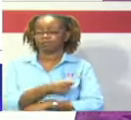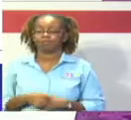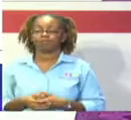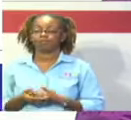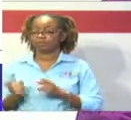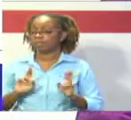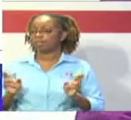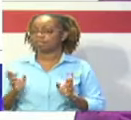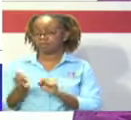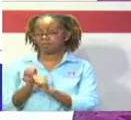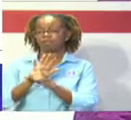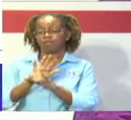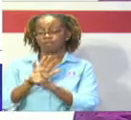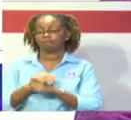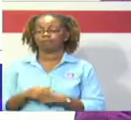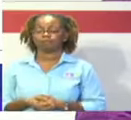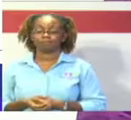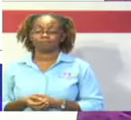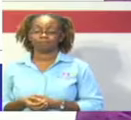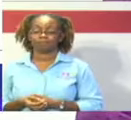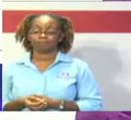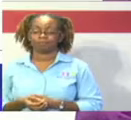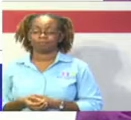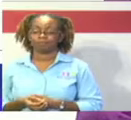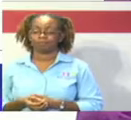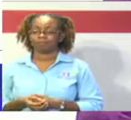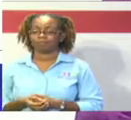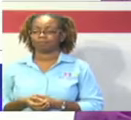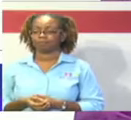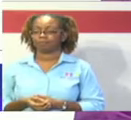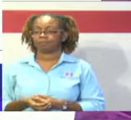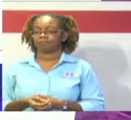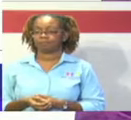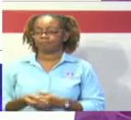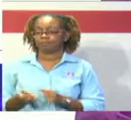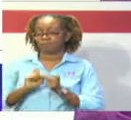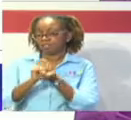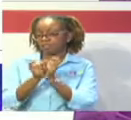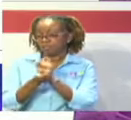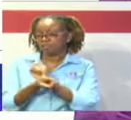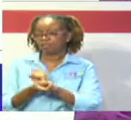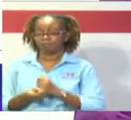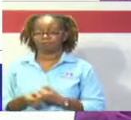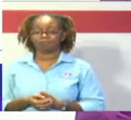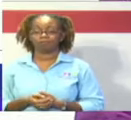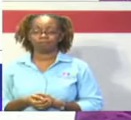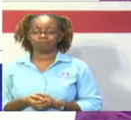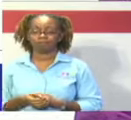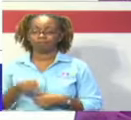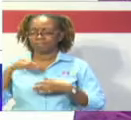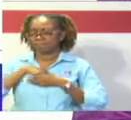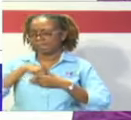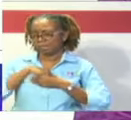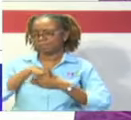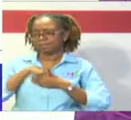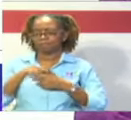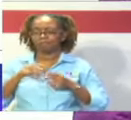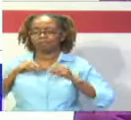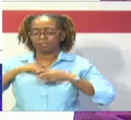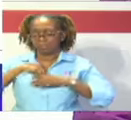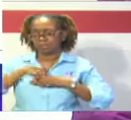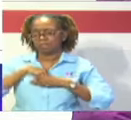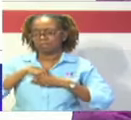they result from mutations, and mutations occur when the virus is in a cell being copied. So you can only